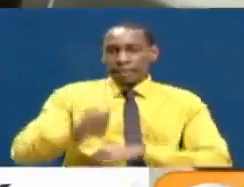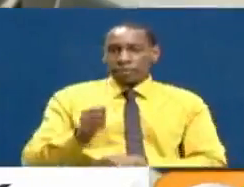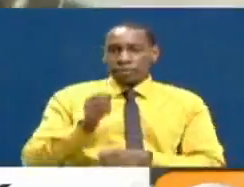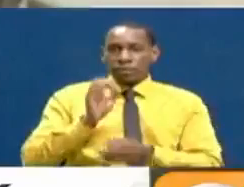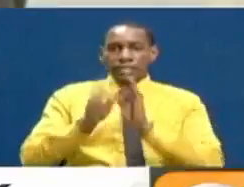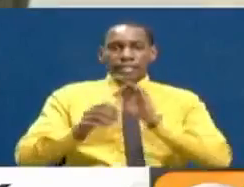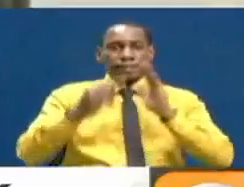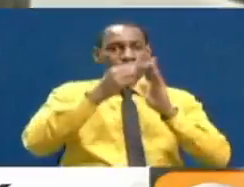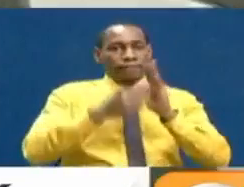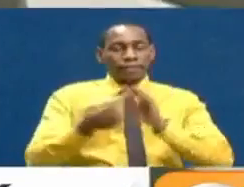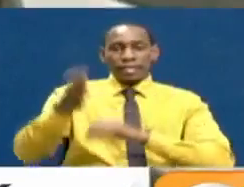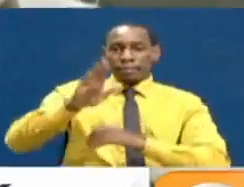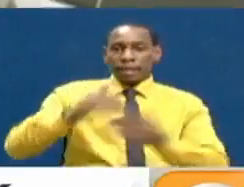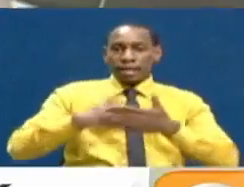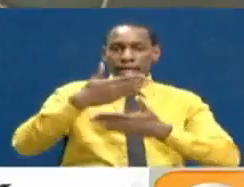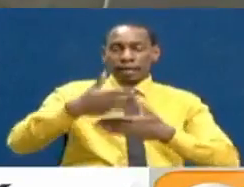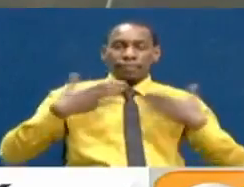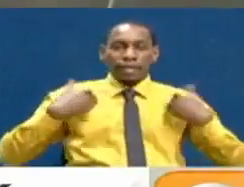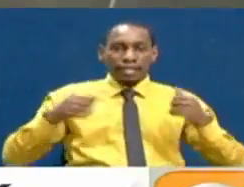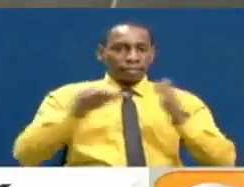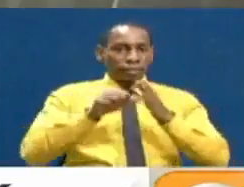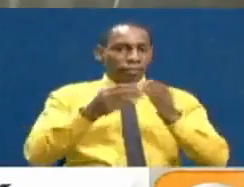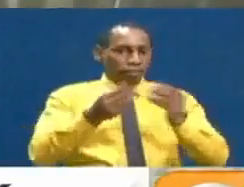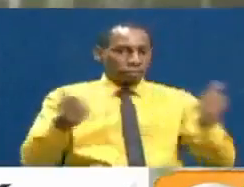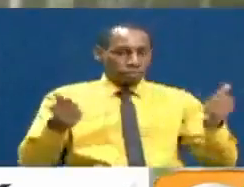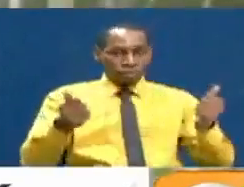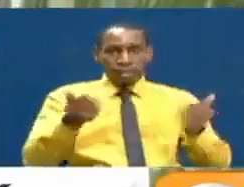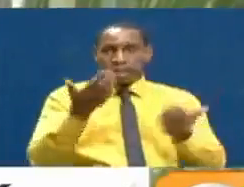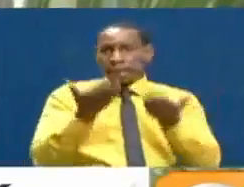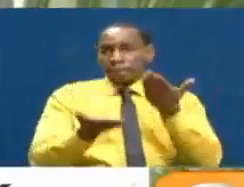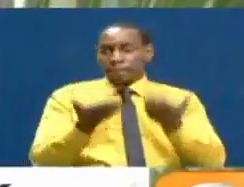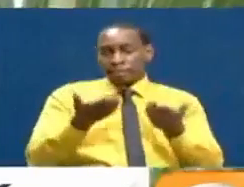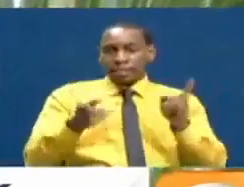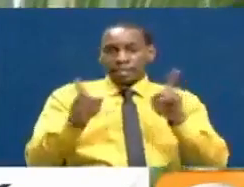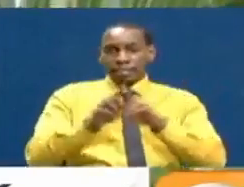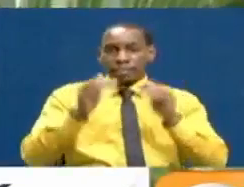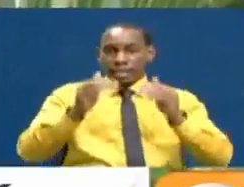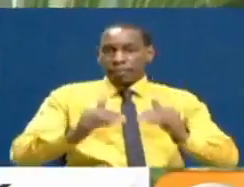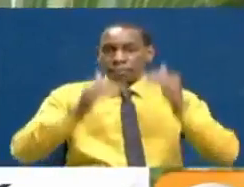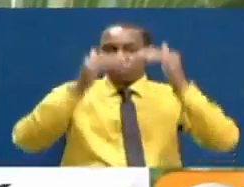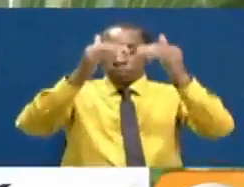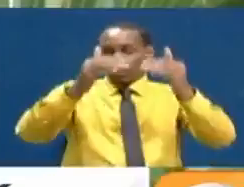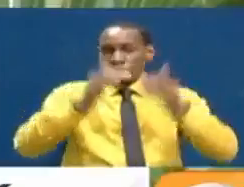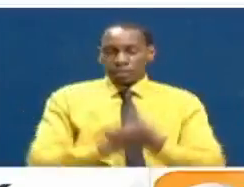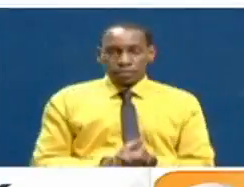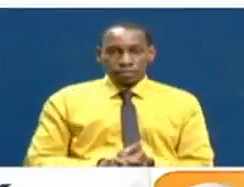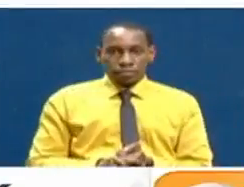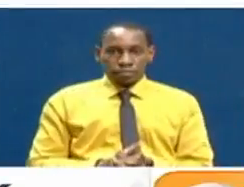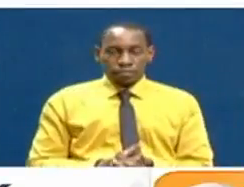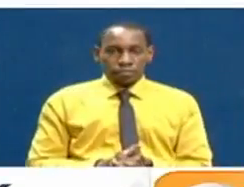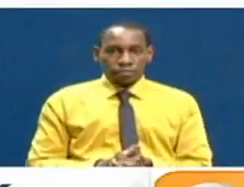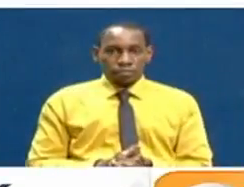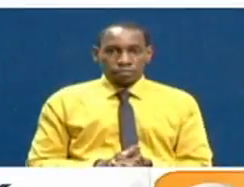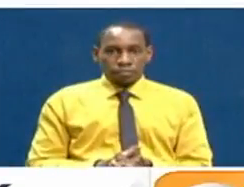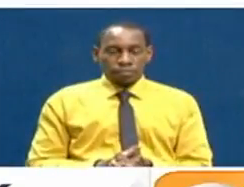will resume after the health crisis is over, or will it be postponed indefinitely.